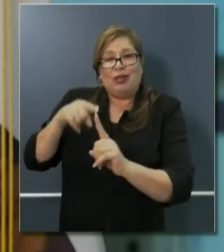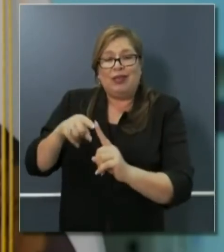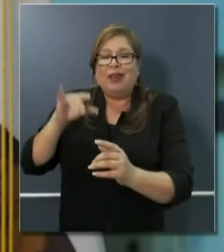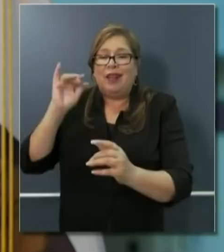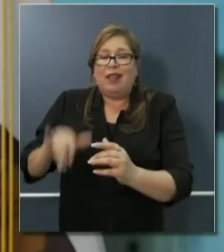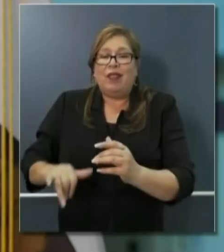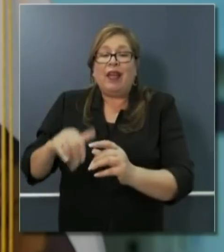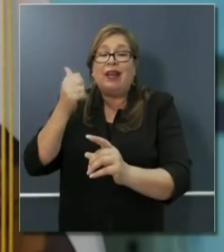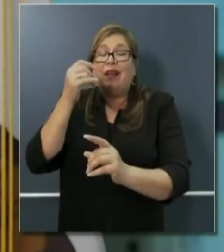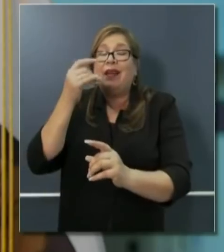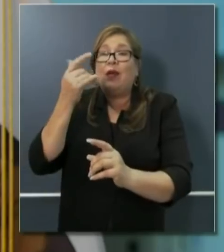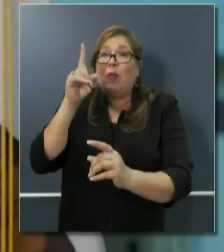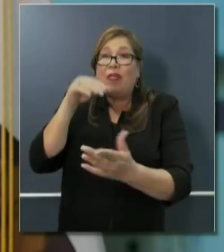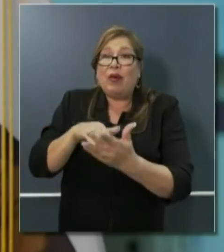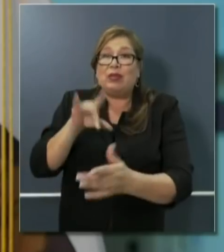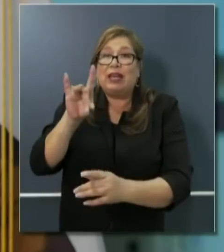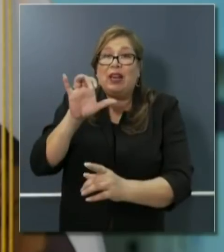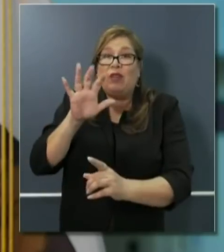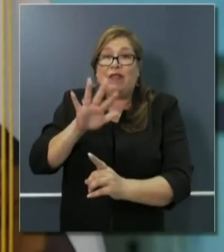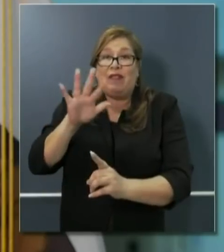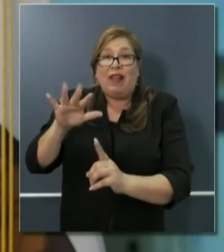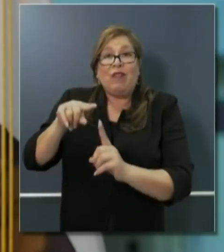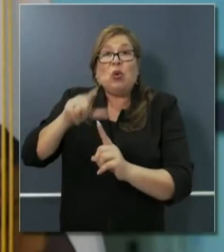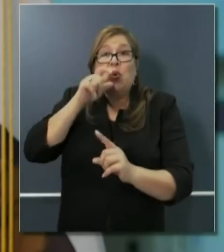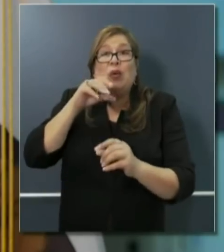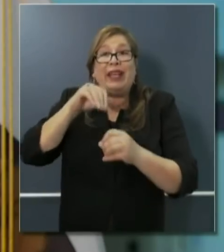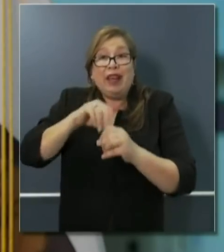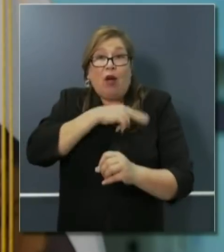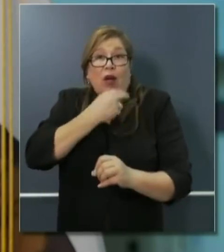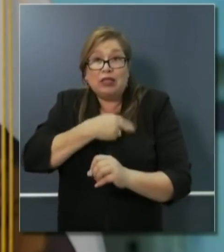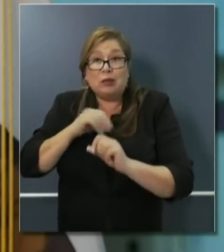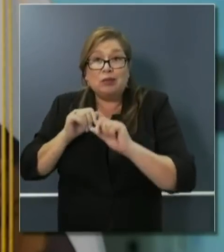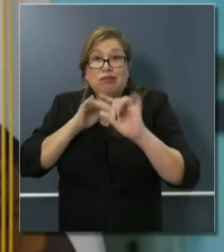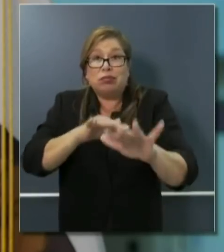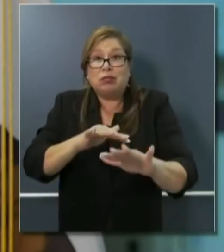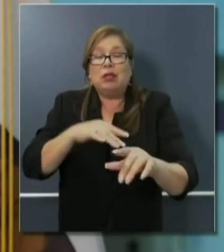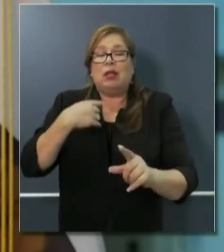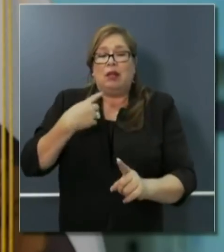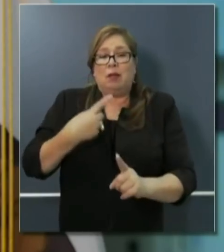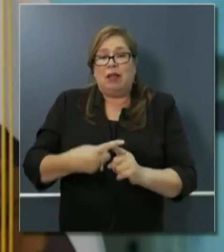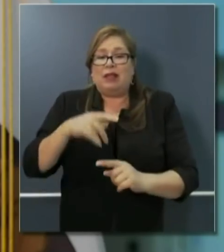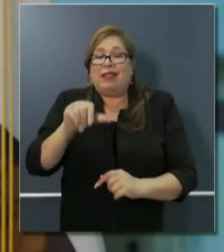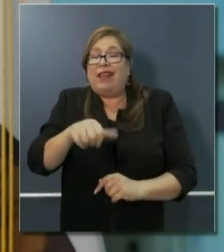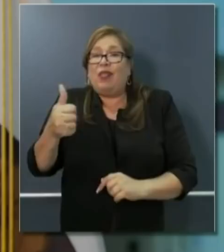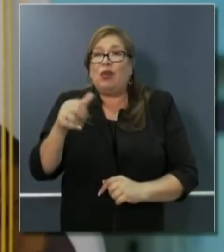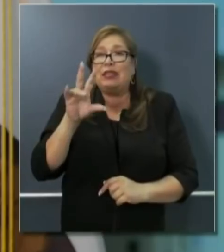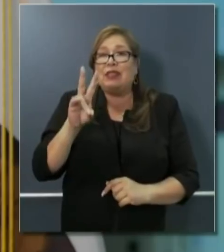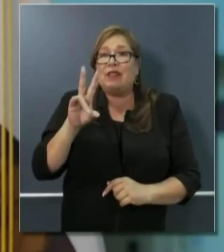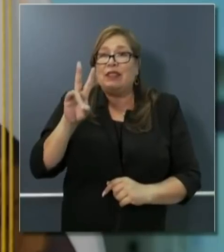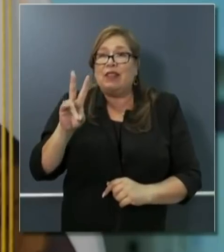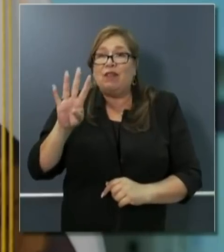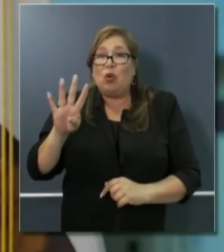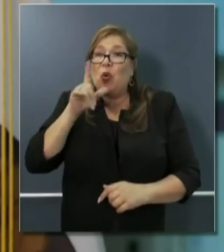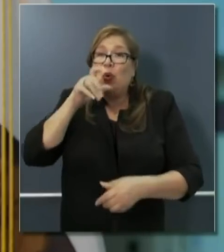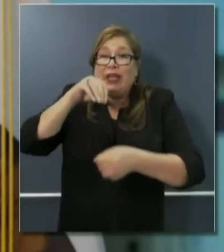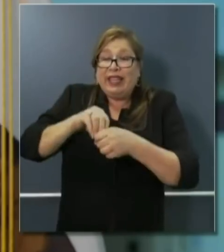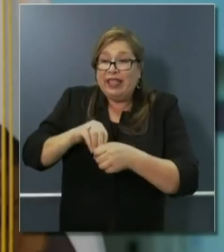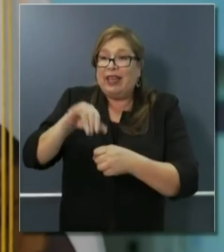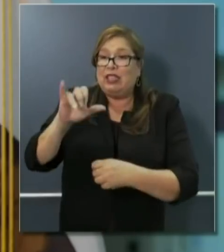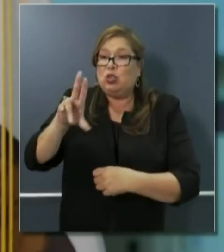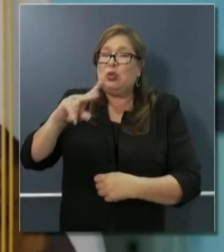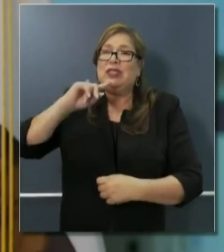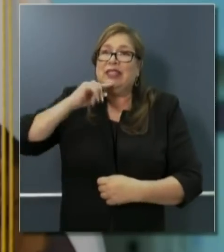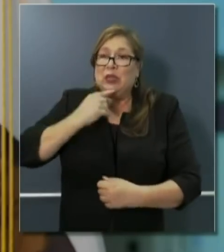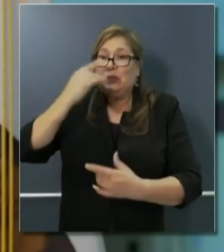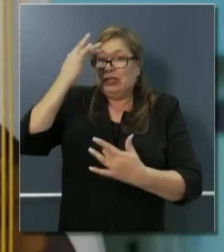in the 774 that are in ICU that drive our planning focus disproportionately. With this